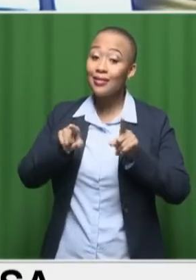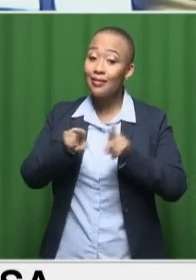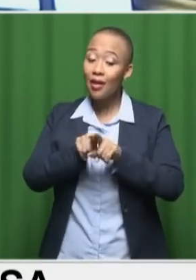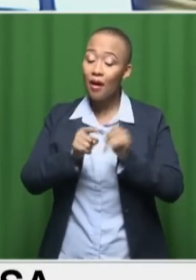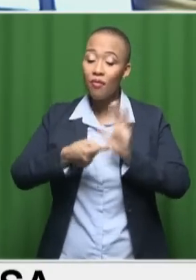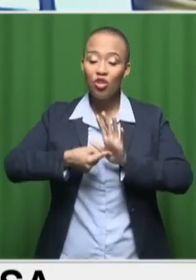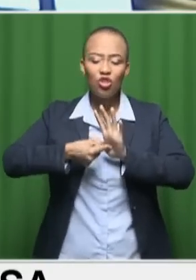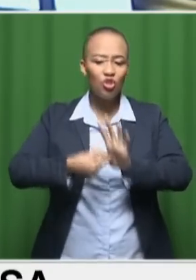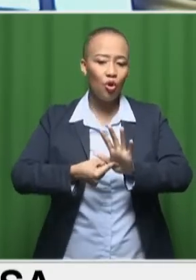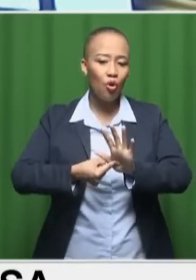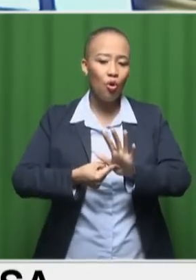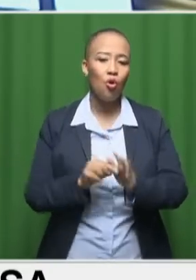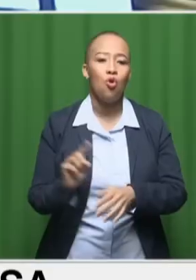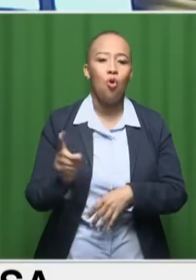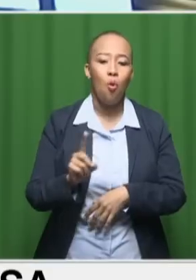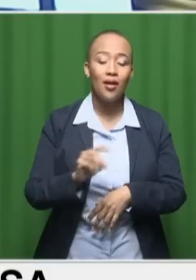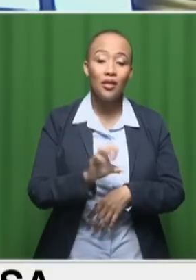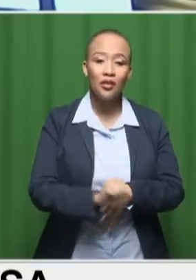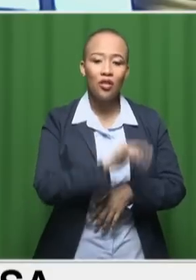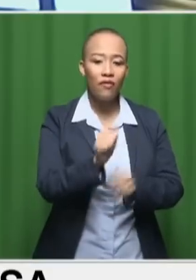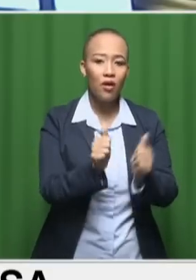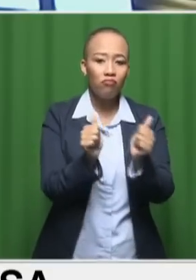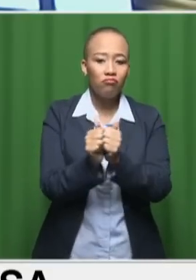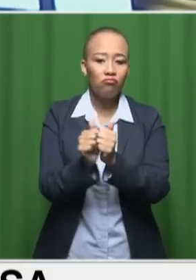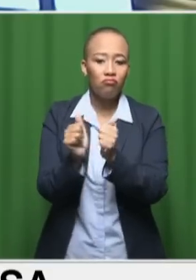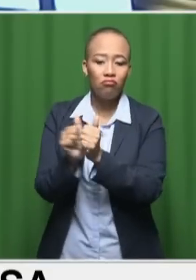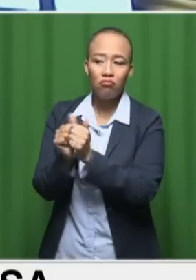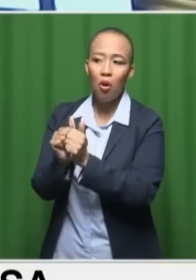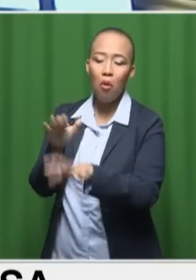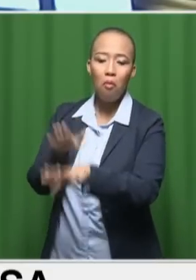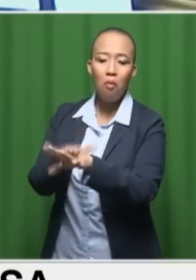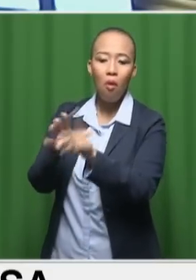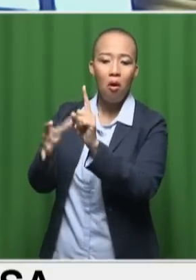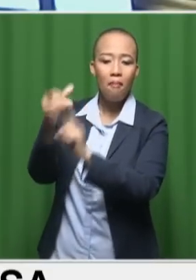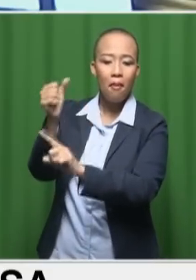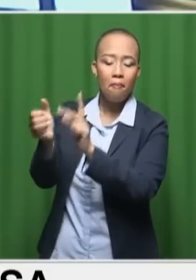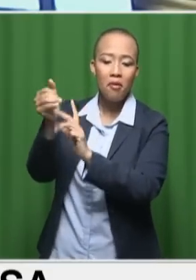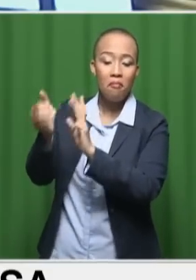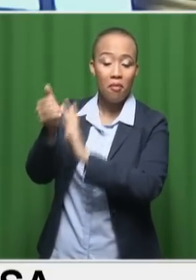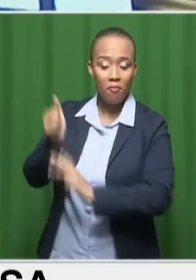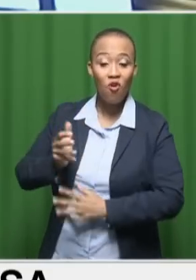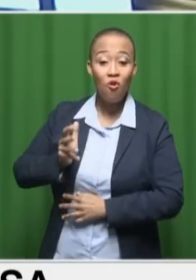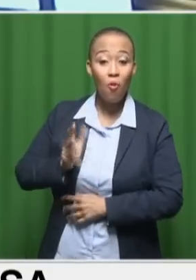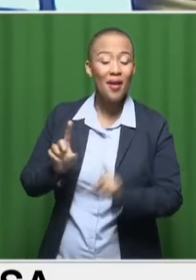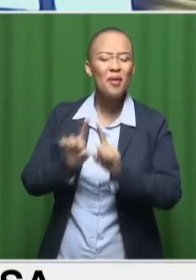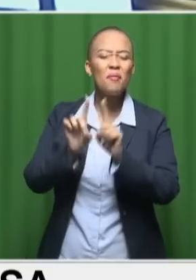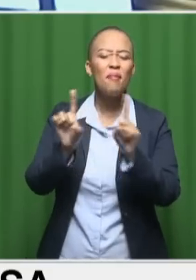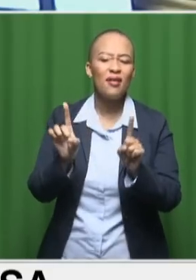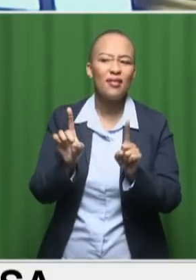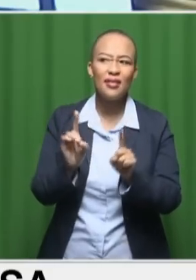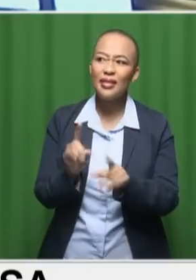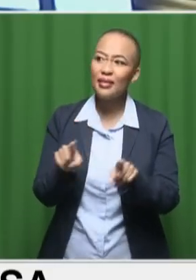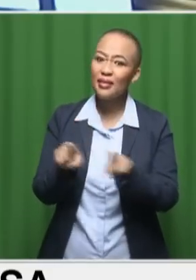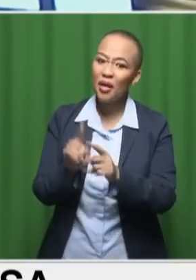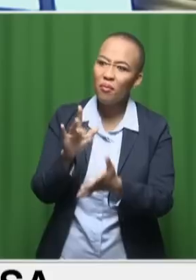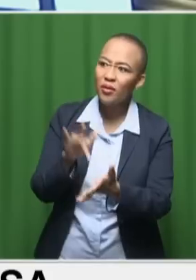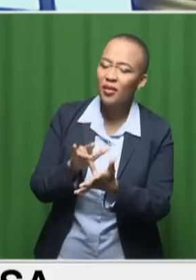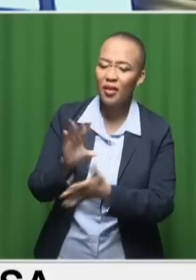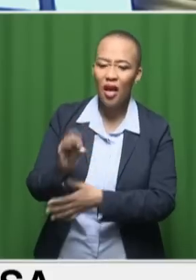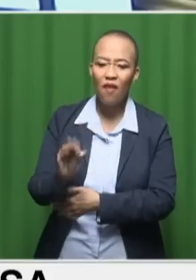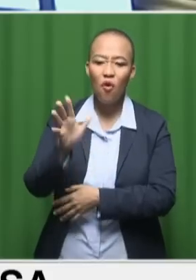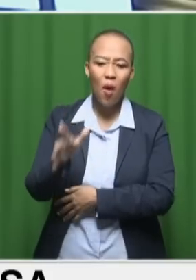different messages when it comes to the country's commitments to international law, to international humanitarian law, and